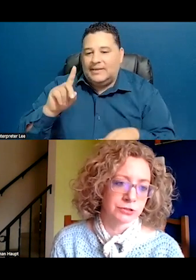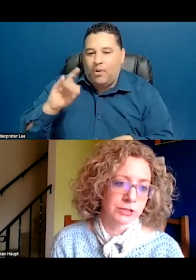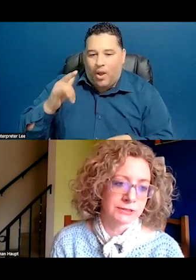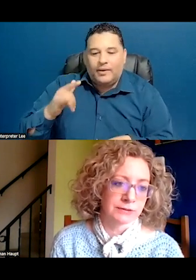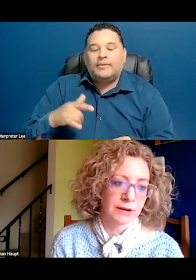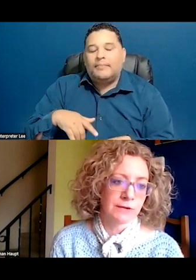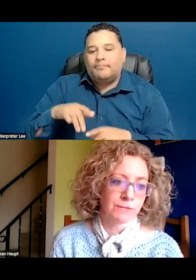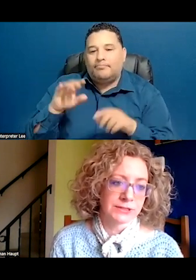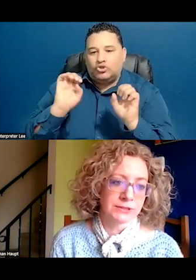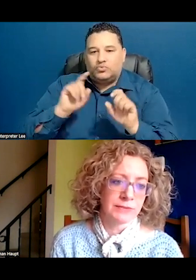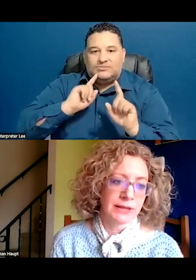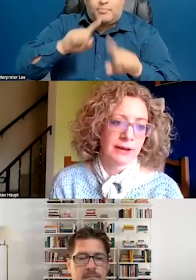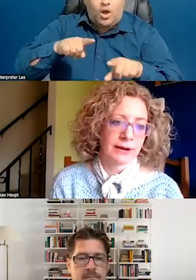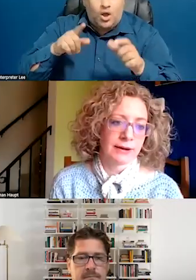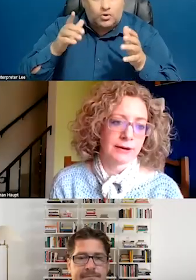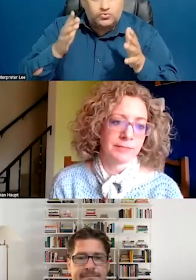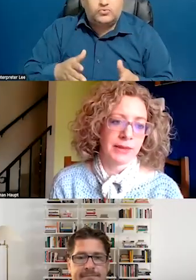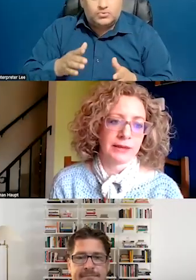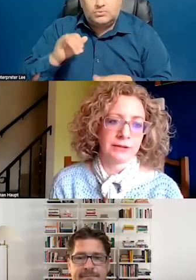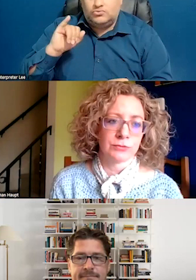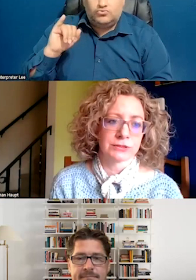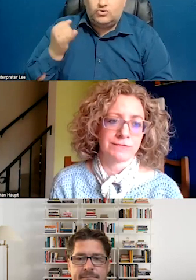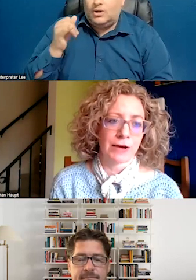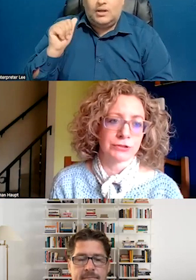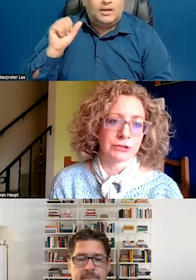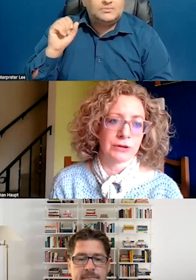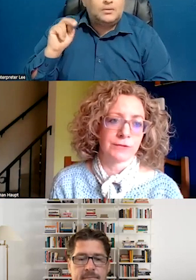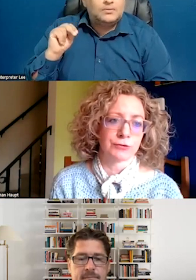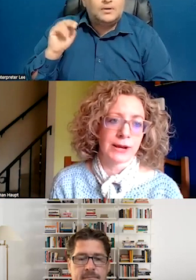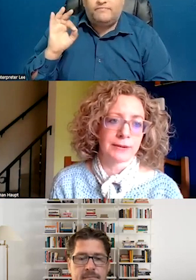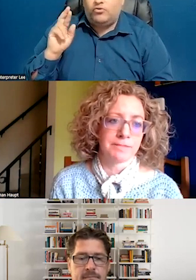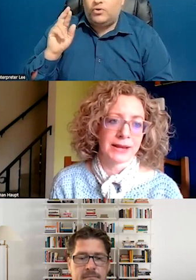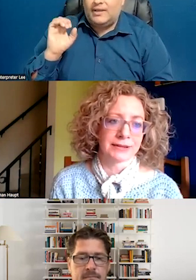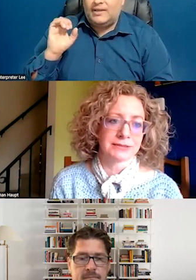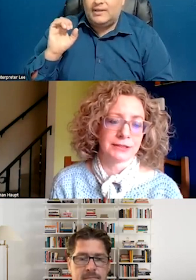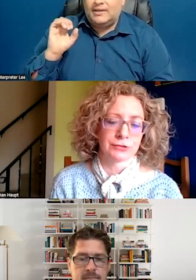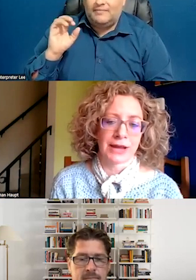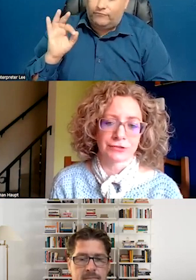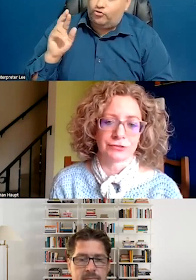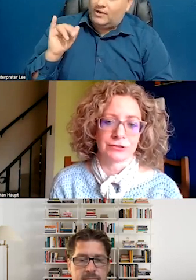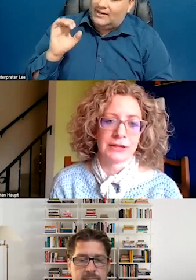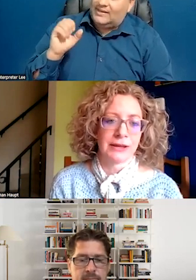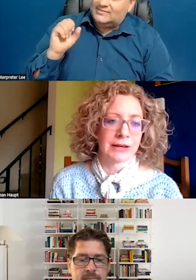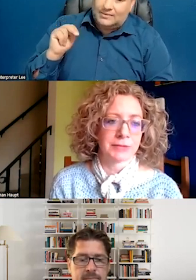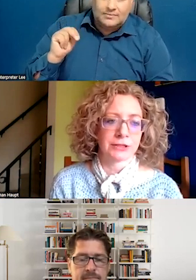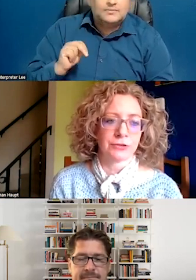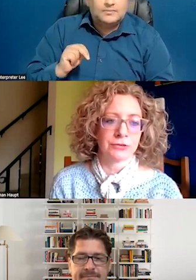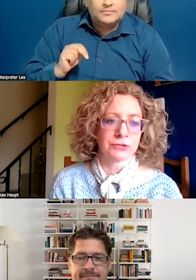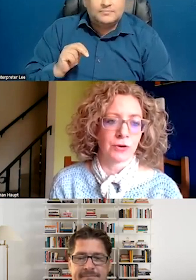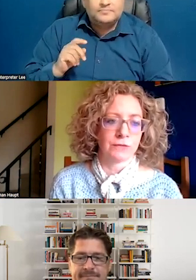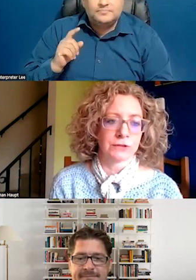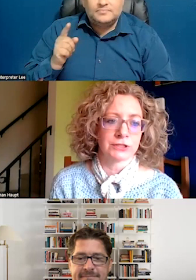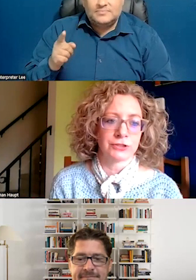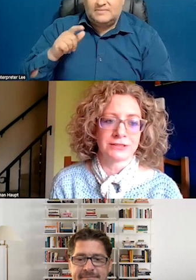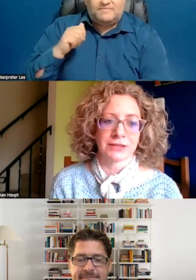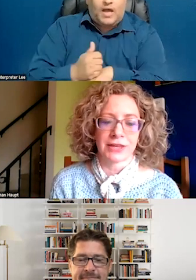Responders. This is Jason Friesen, and who is the founder of Trek Medics International. And I'm gonna turn